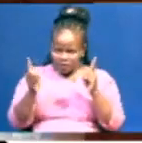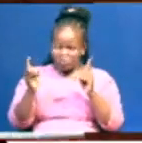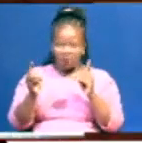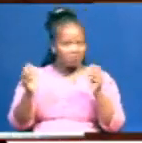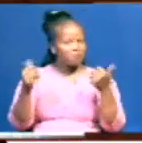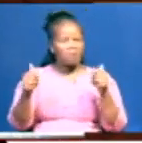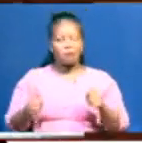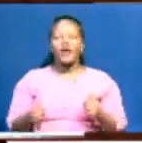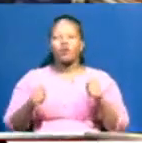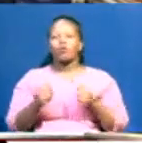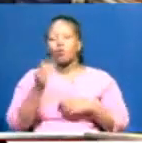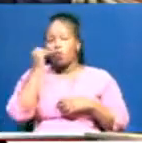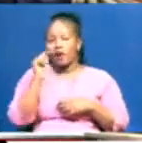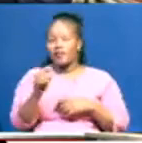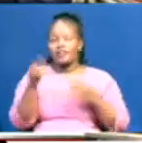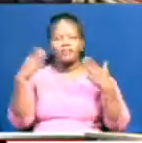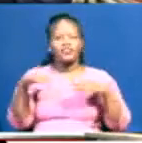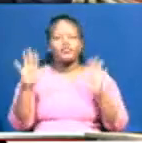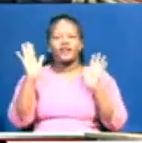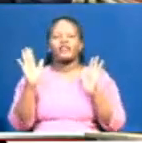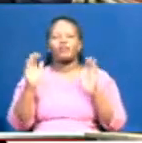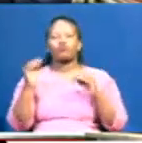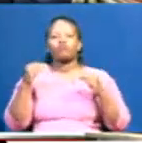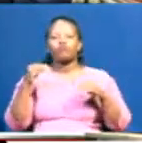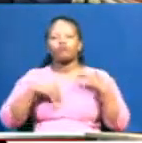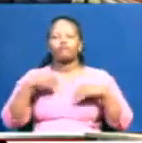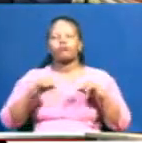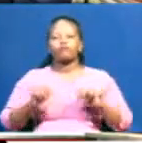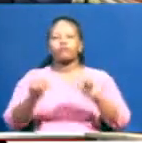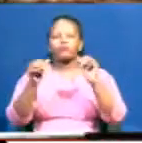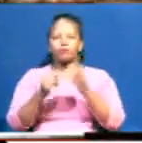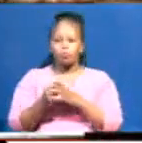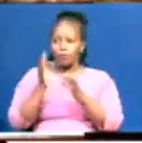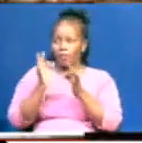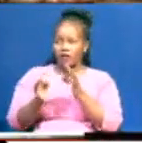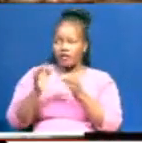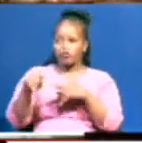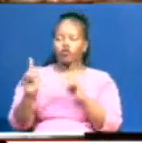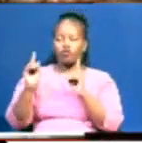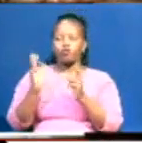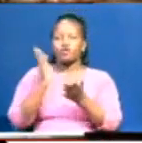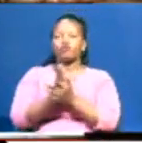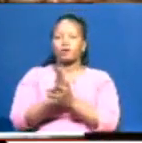surrendering to the dragon. Iwapo Oginde ataidhinishwa, atamrithi Eliud Wabukala,